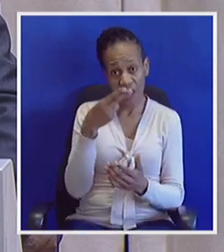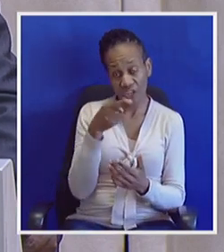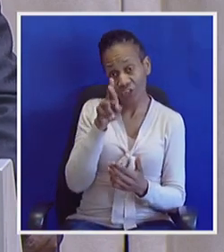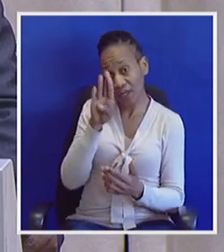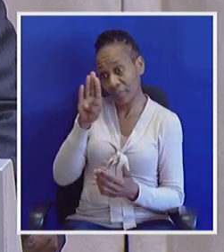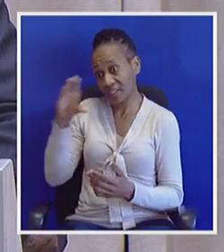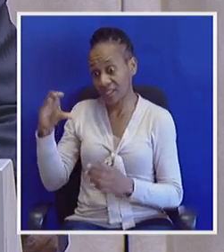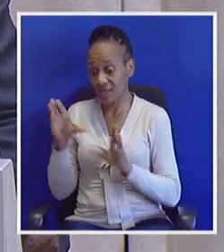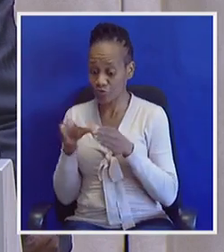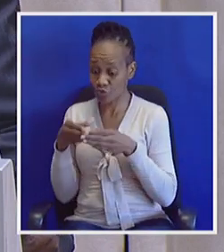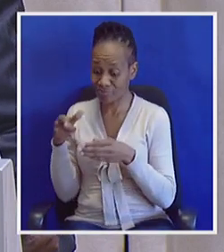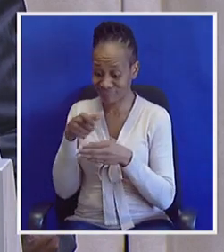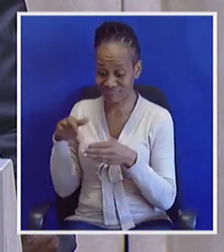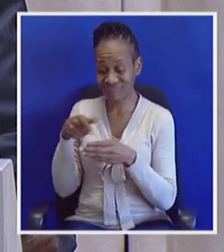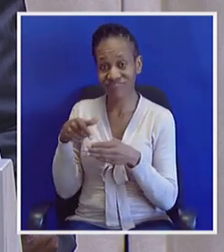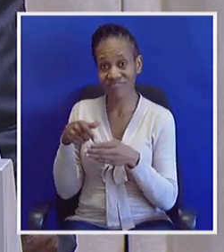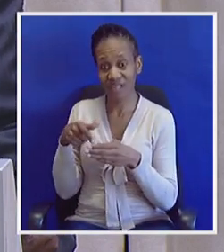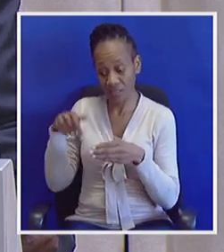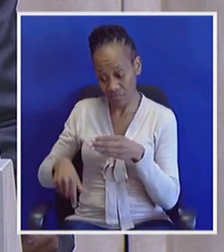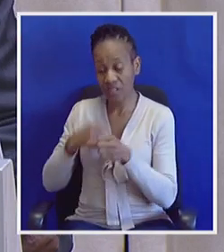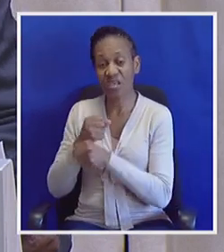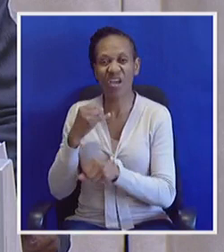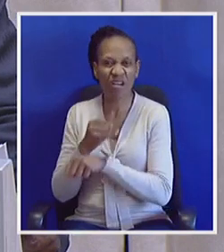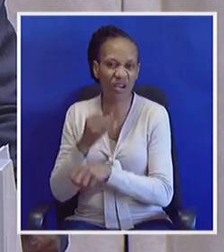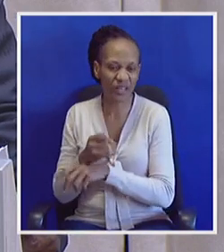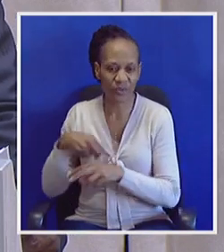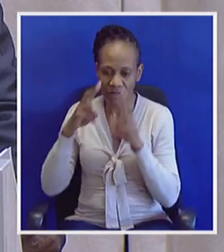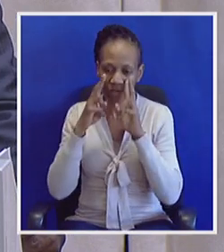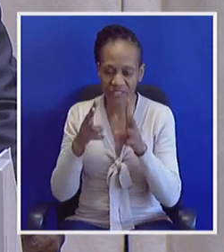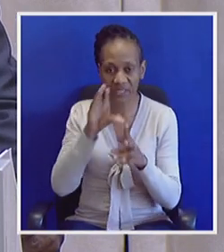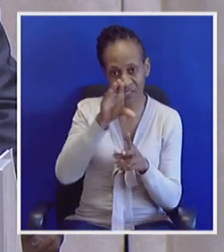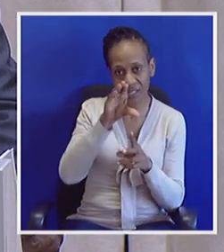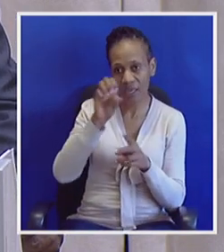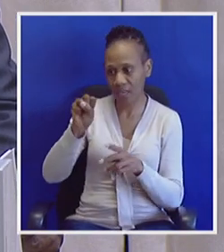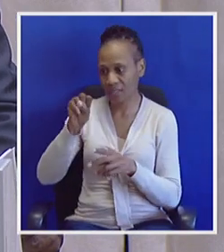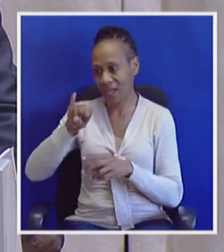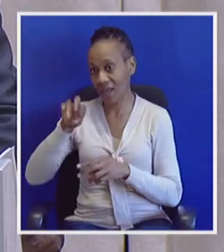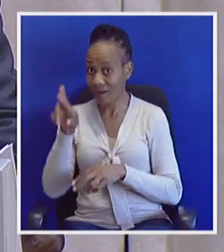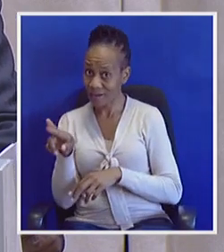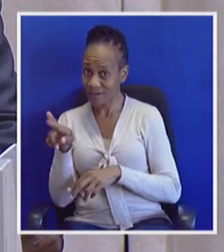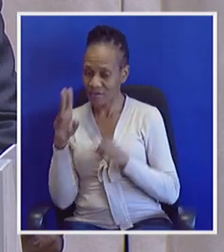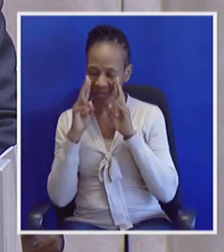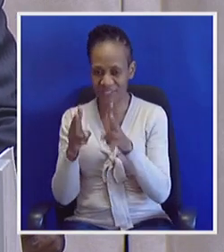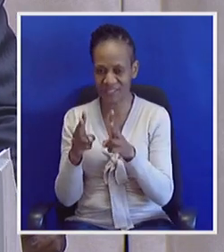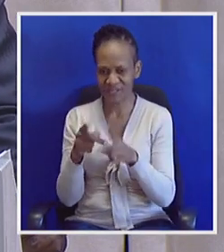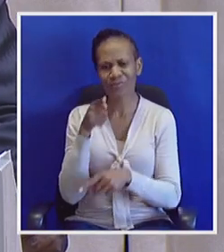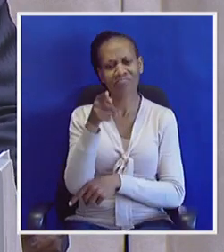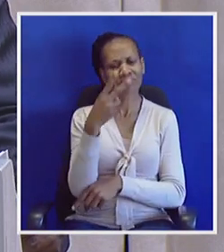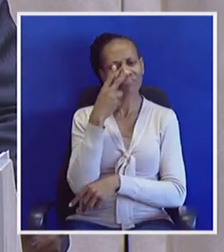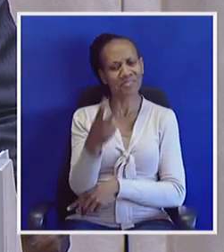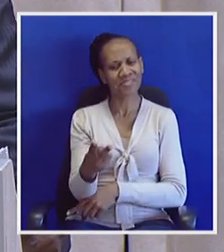Council earlier this year visited the CSIR, and we saw the fruits of